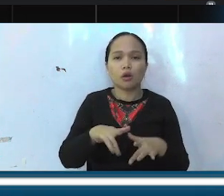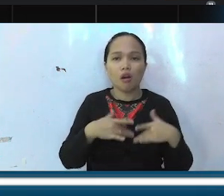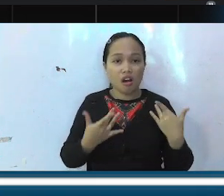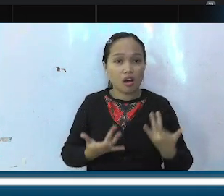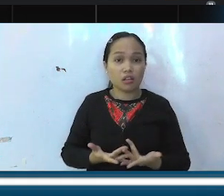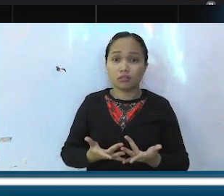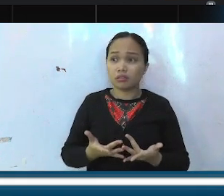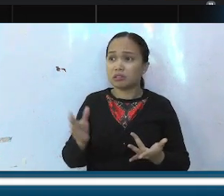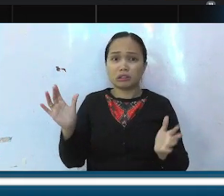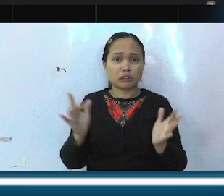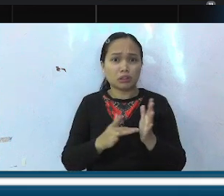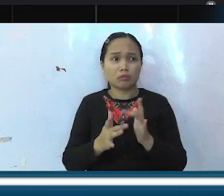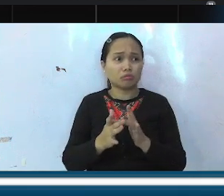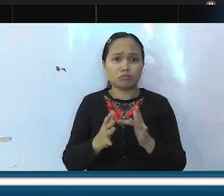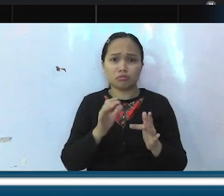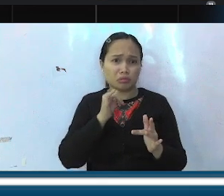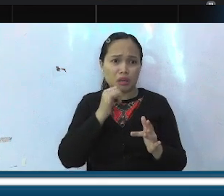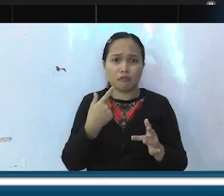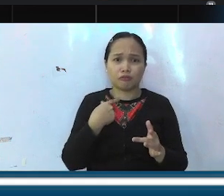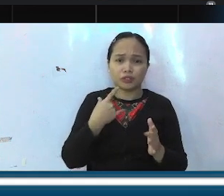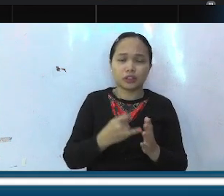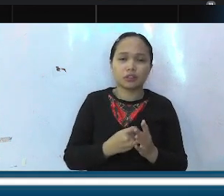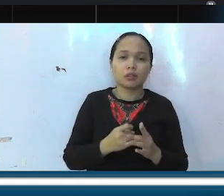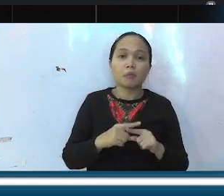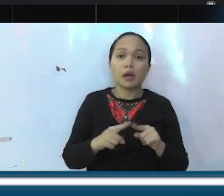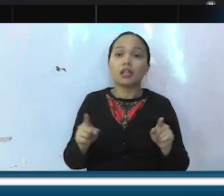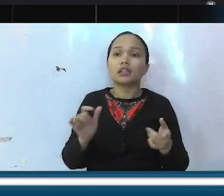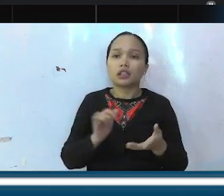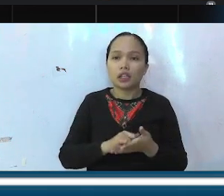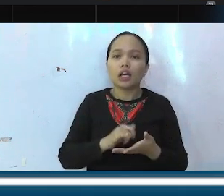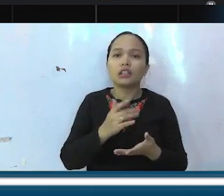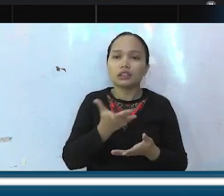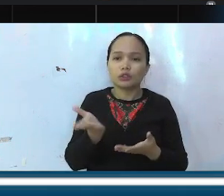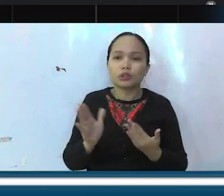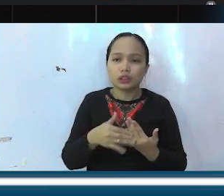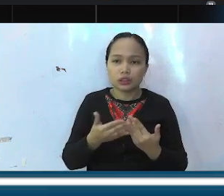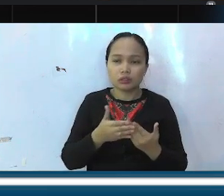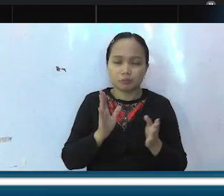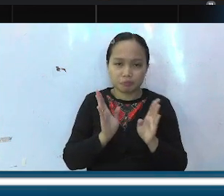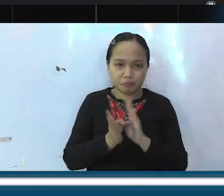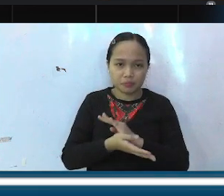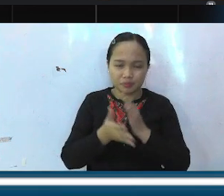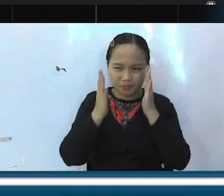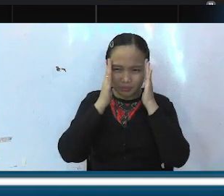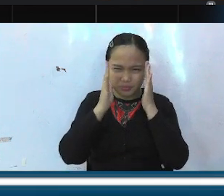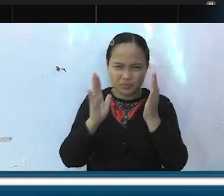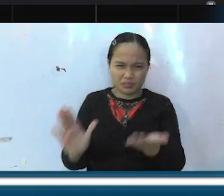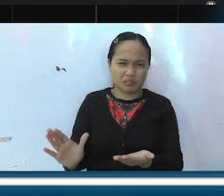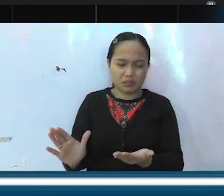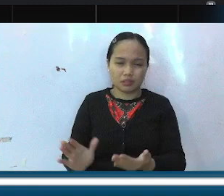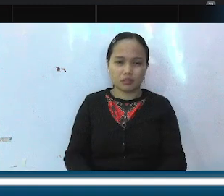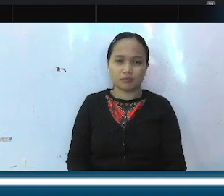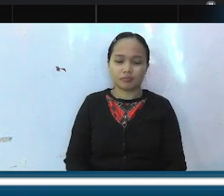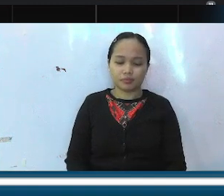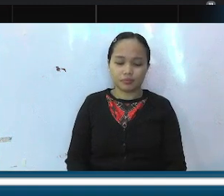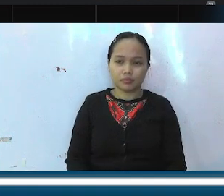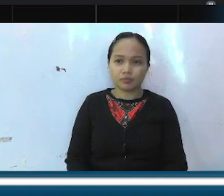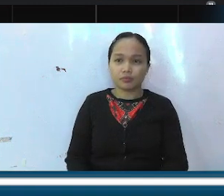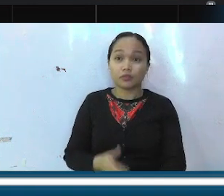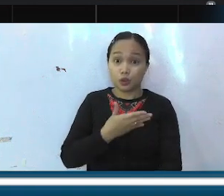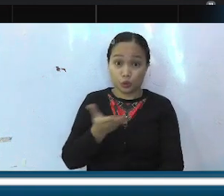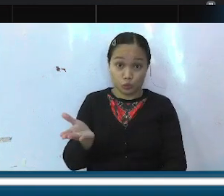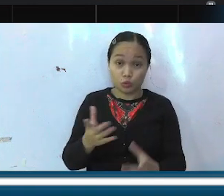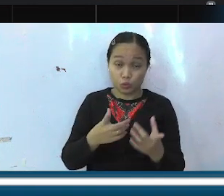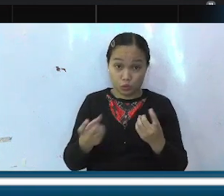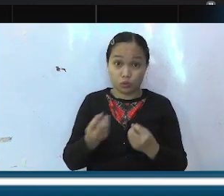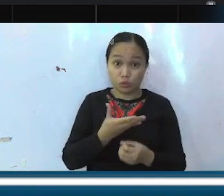it. Yeah. Jesus doesn't have it. And that's where you get sidetracked. That's right. Listen, do you love